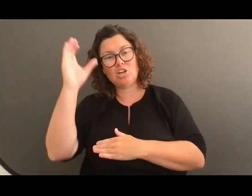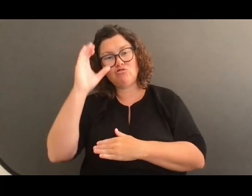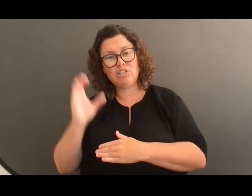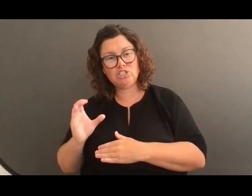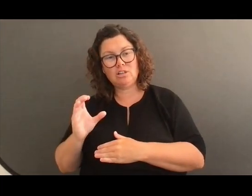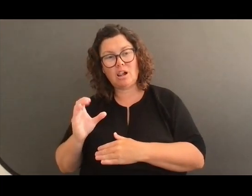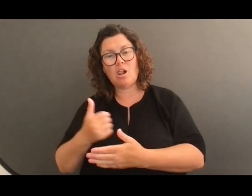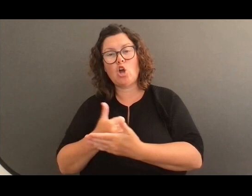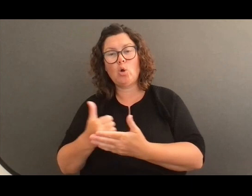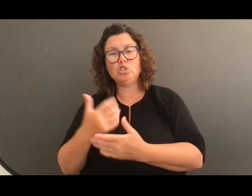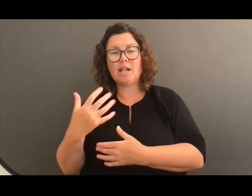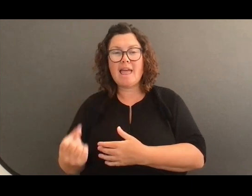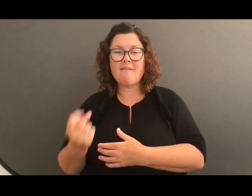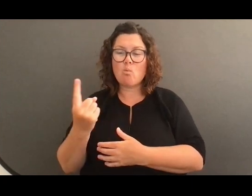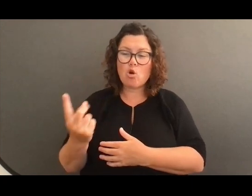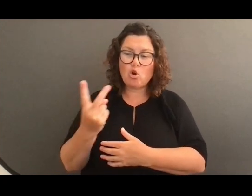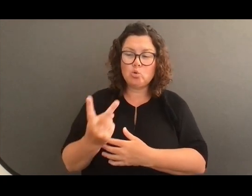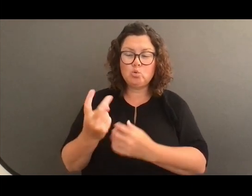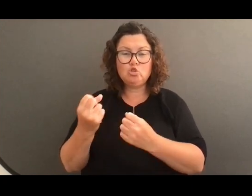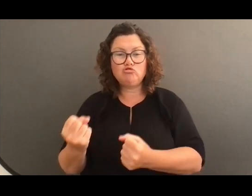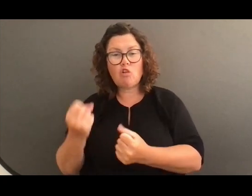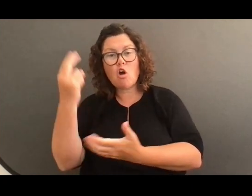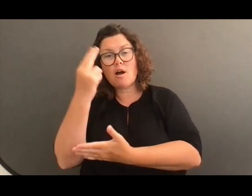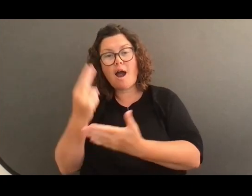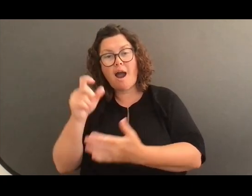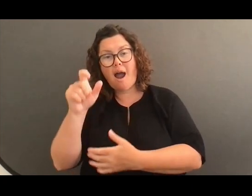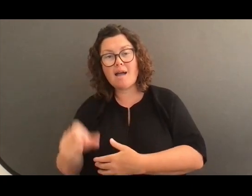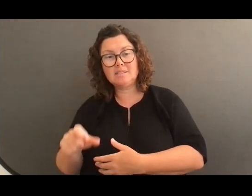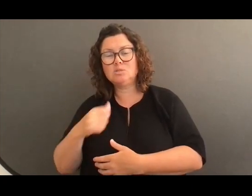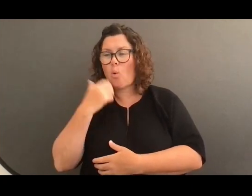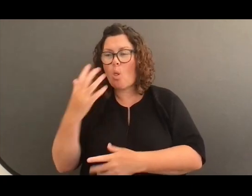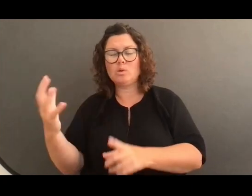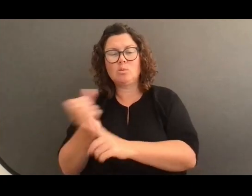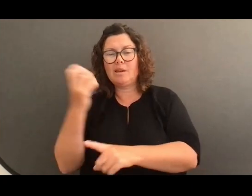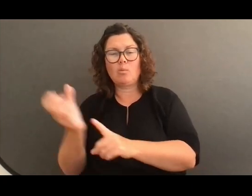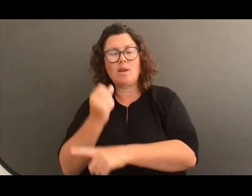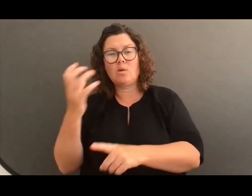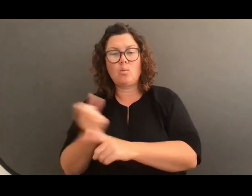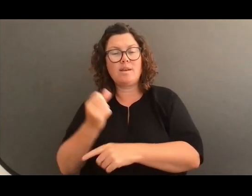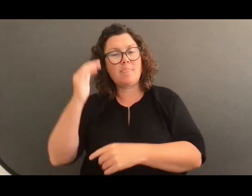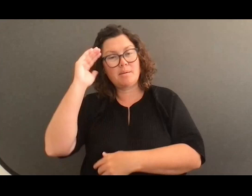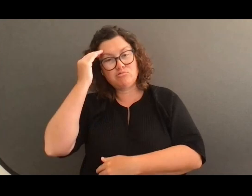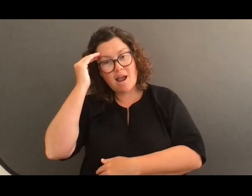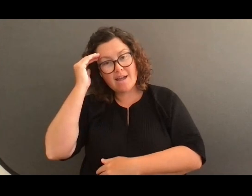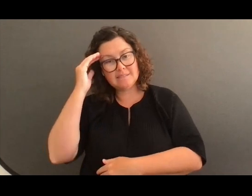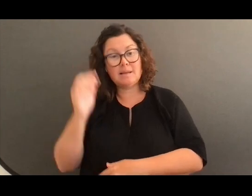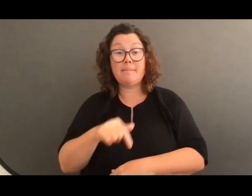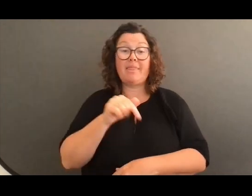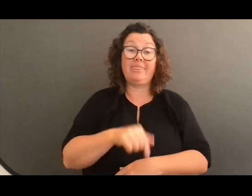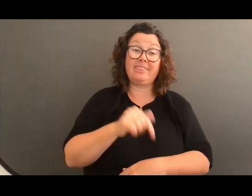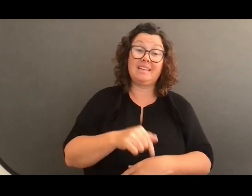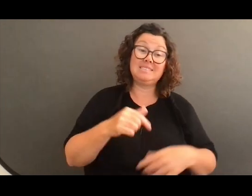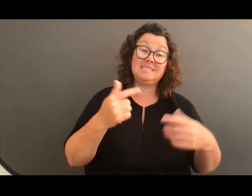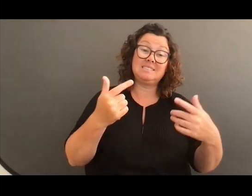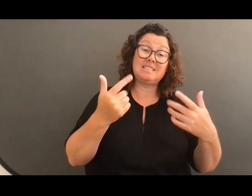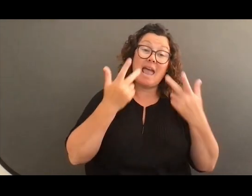think will take out the prizes. So it's a really good chance to try and encourage engagement. We have primary school entries all the way through to